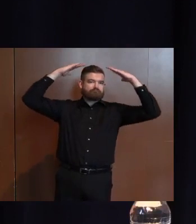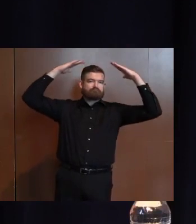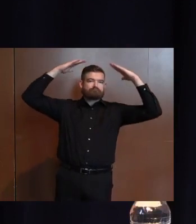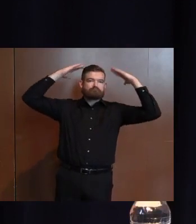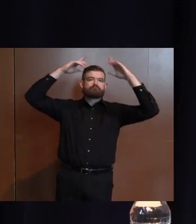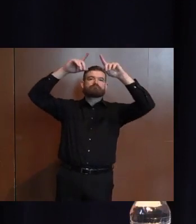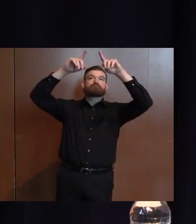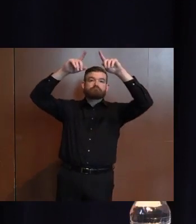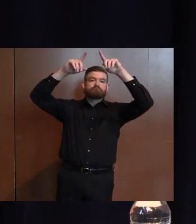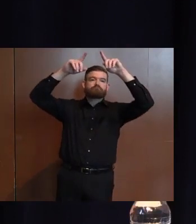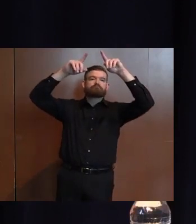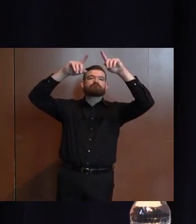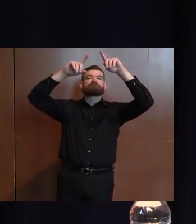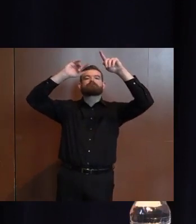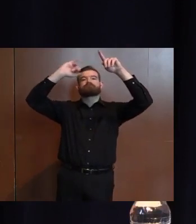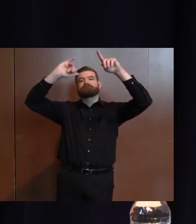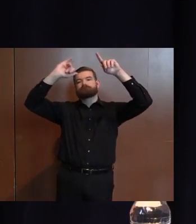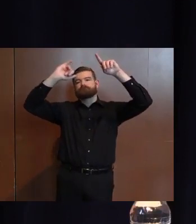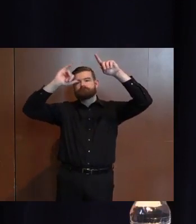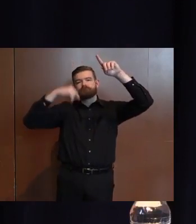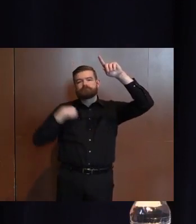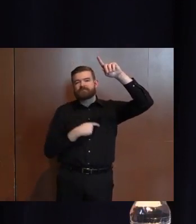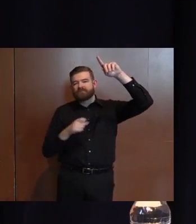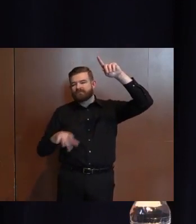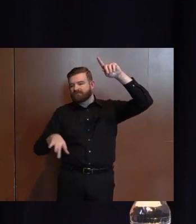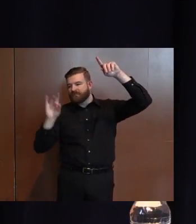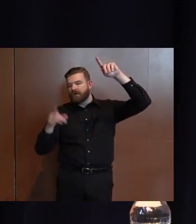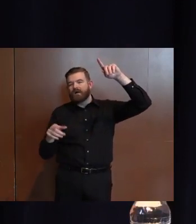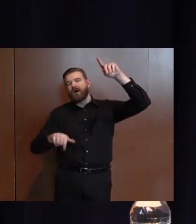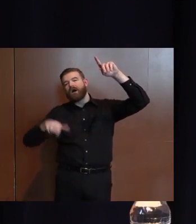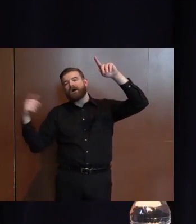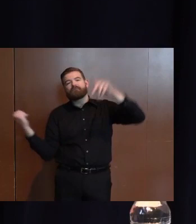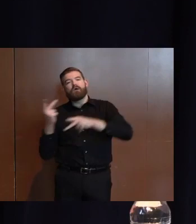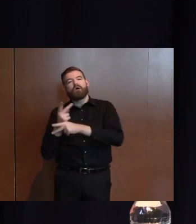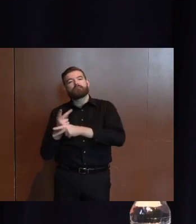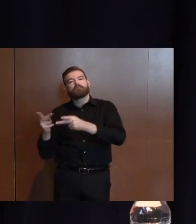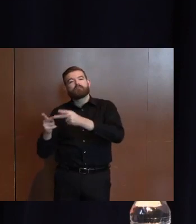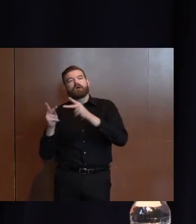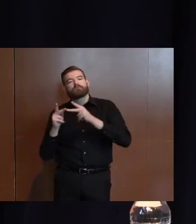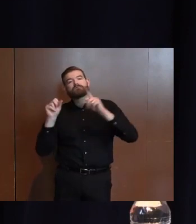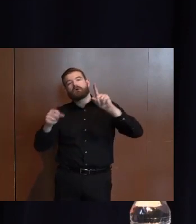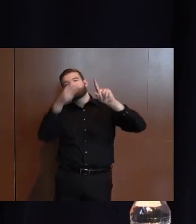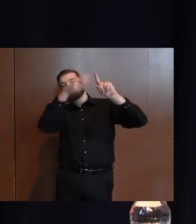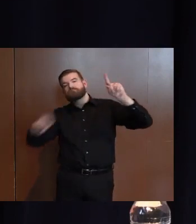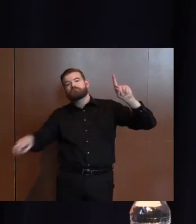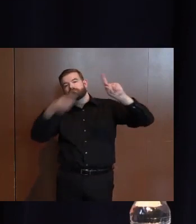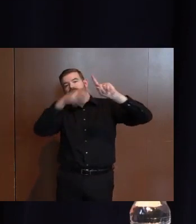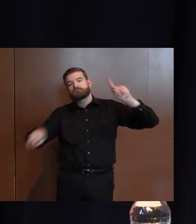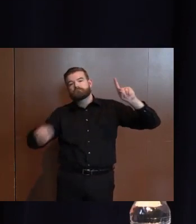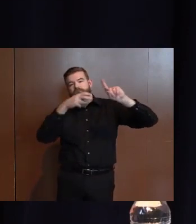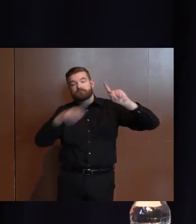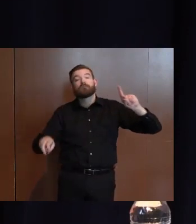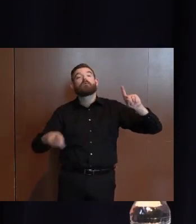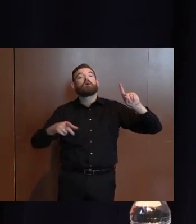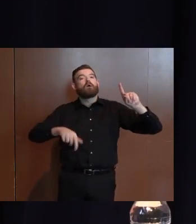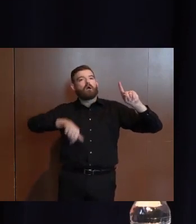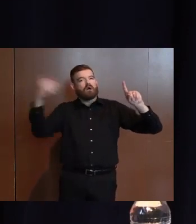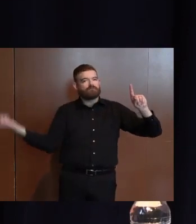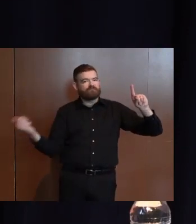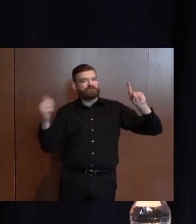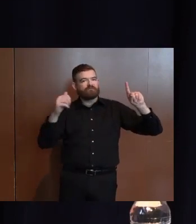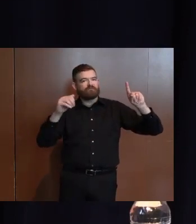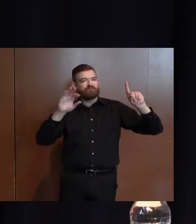care sites. We are expecting the field hospital to be available next week and staffed accordingly.